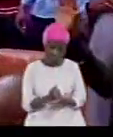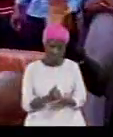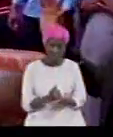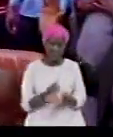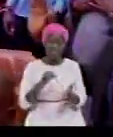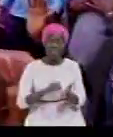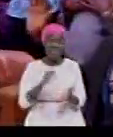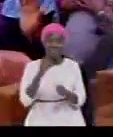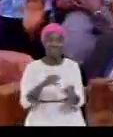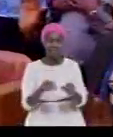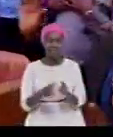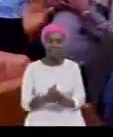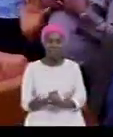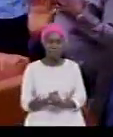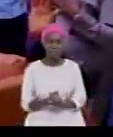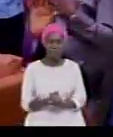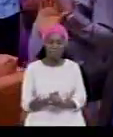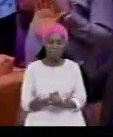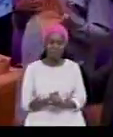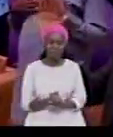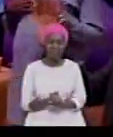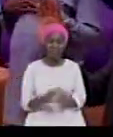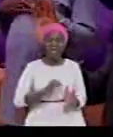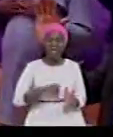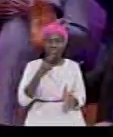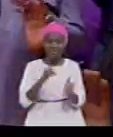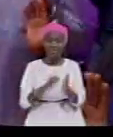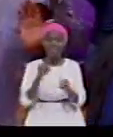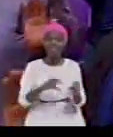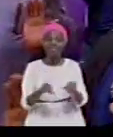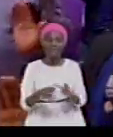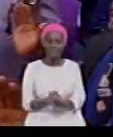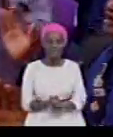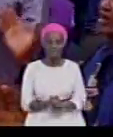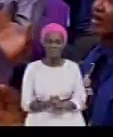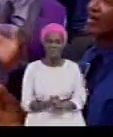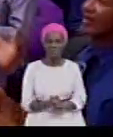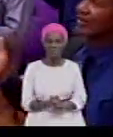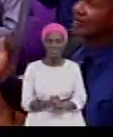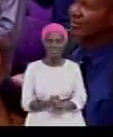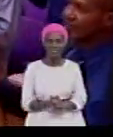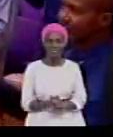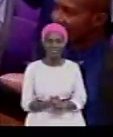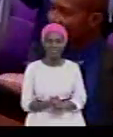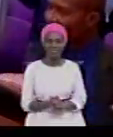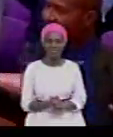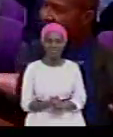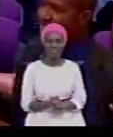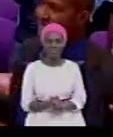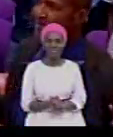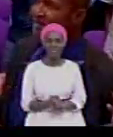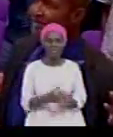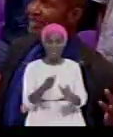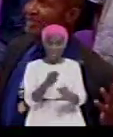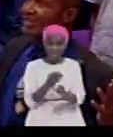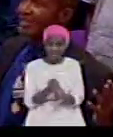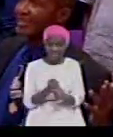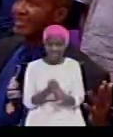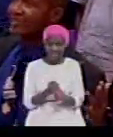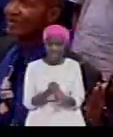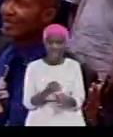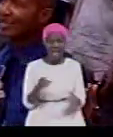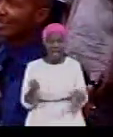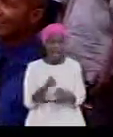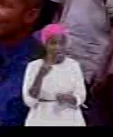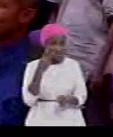It is done. I said it is done. You see the healing there, and as you see